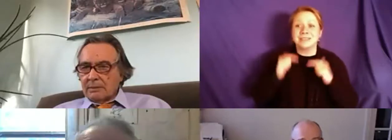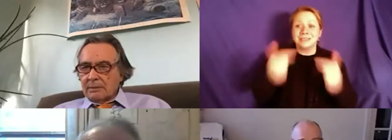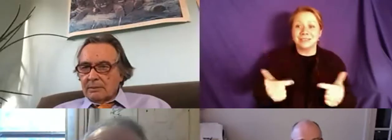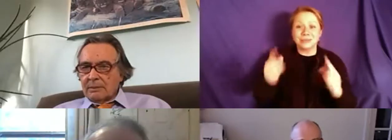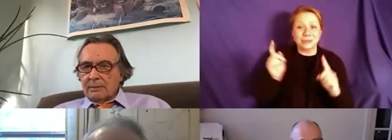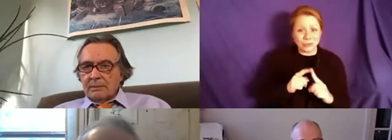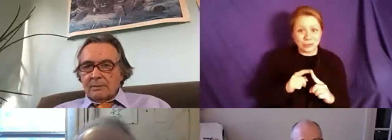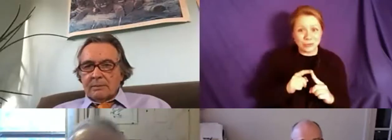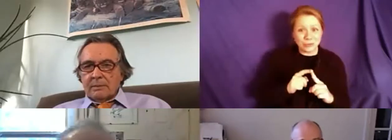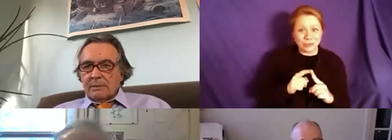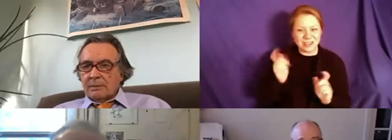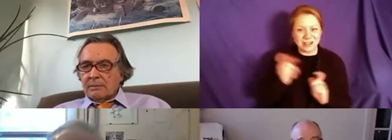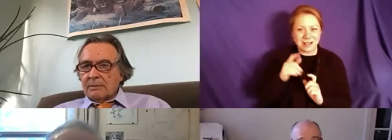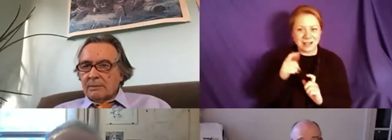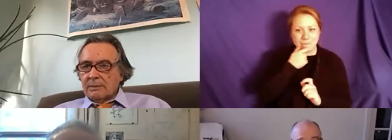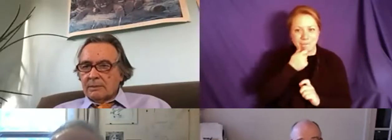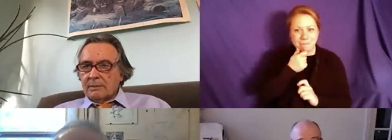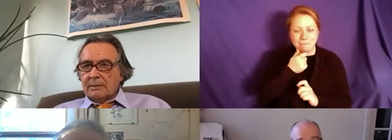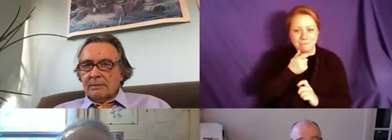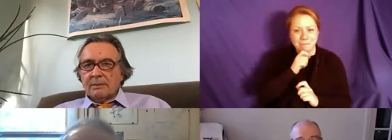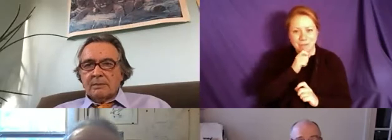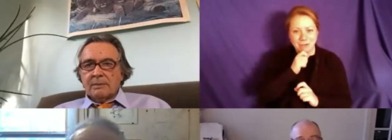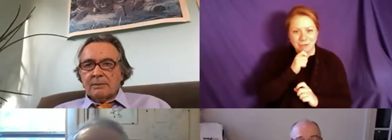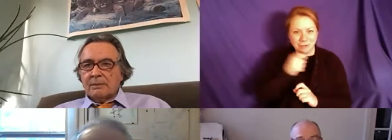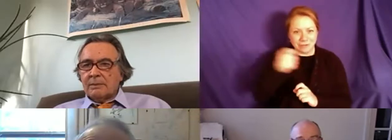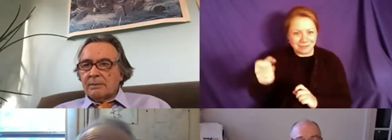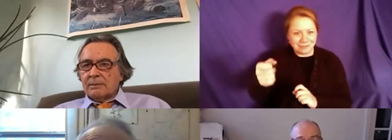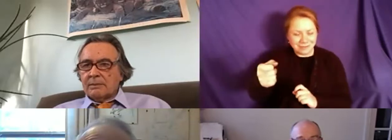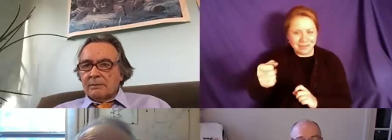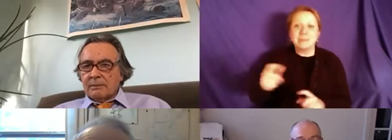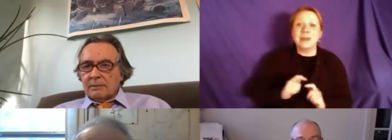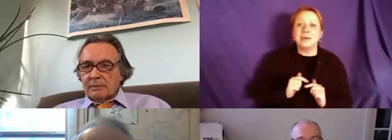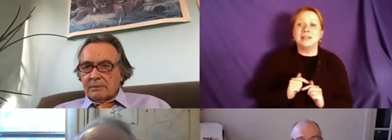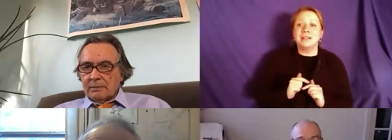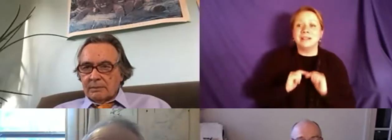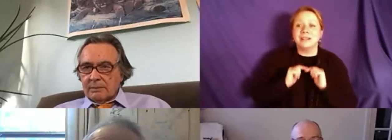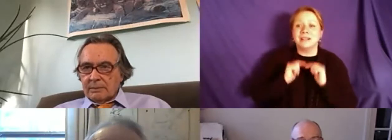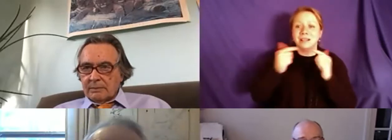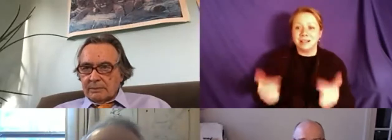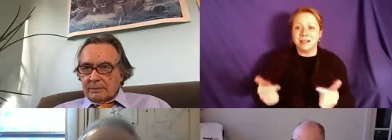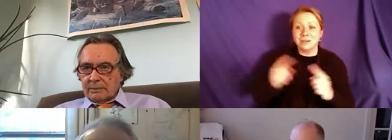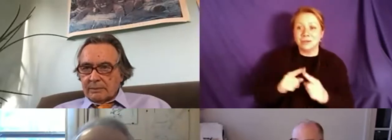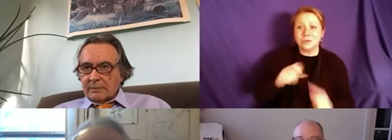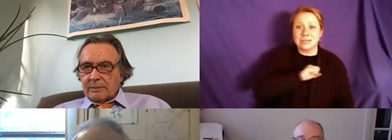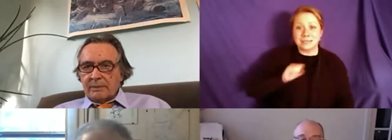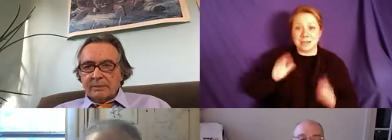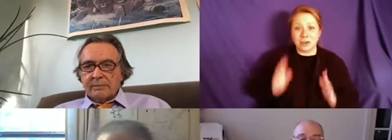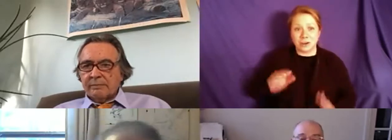turn the mic, I should say. Well, it's not really a microphone, but turn things over to Senator